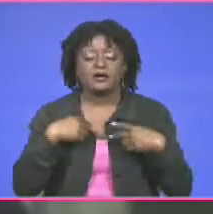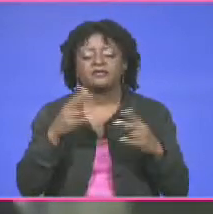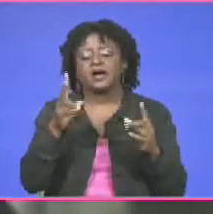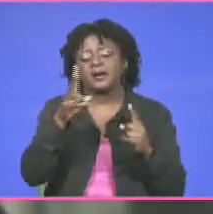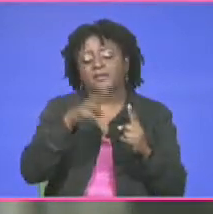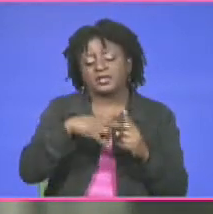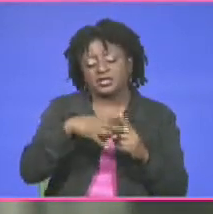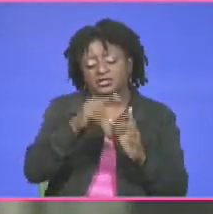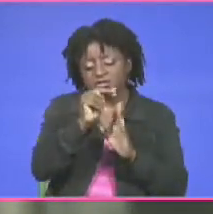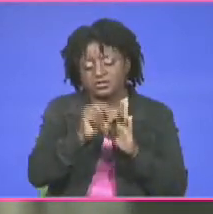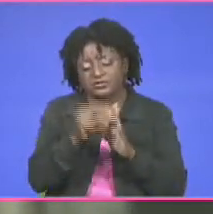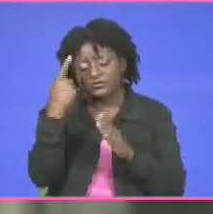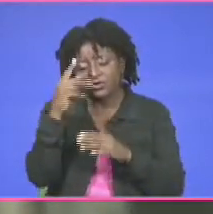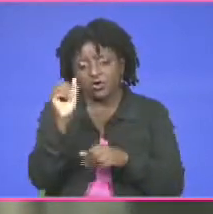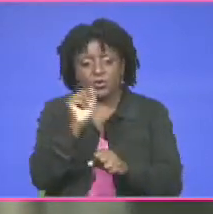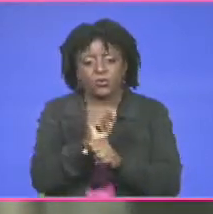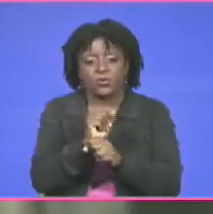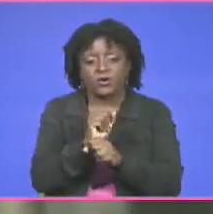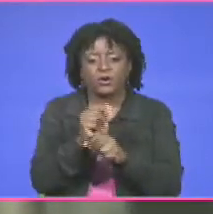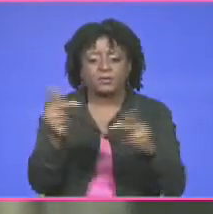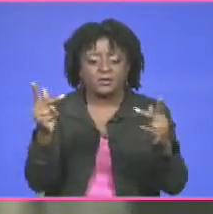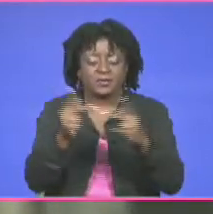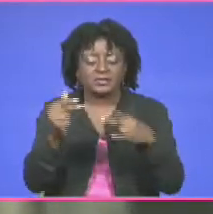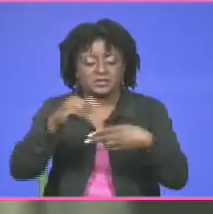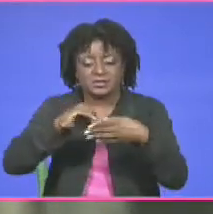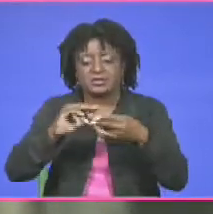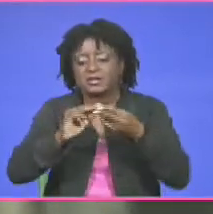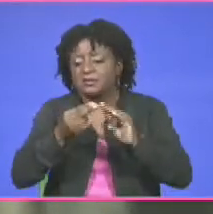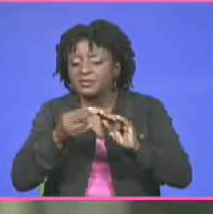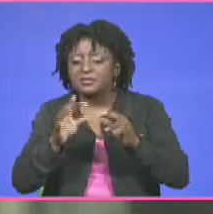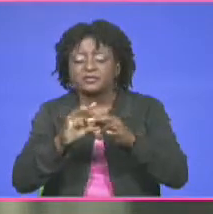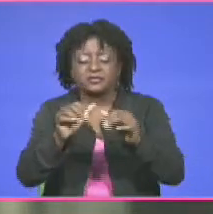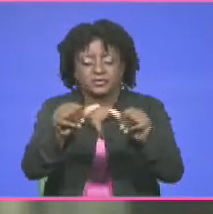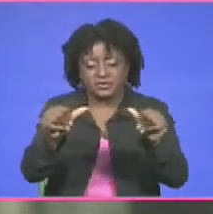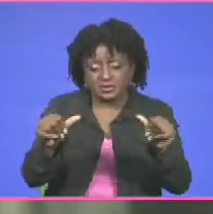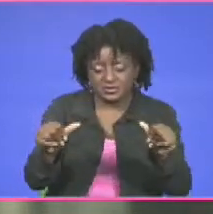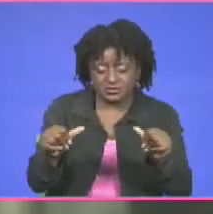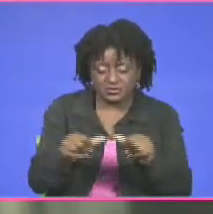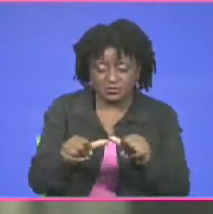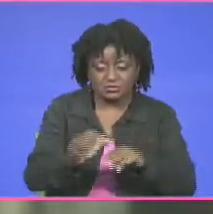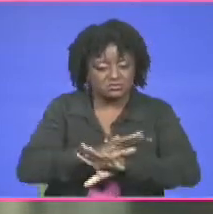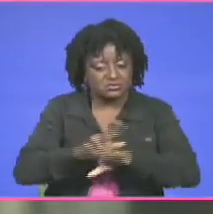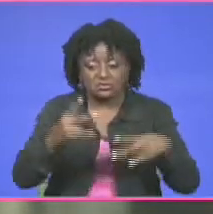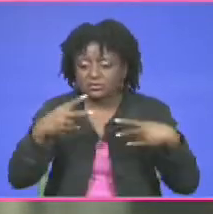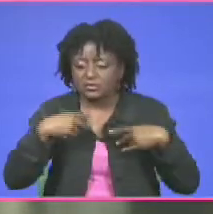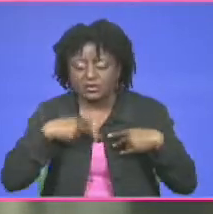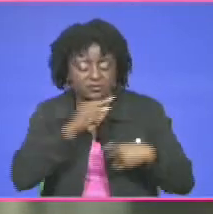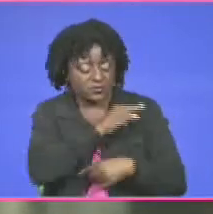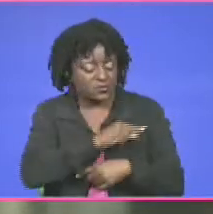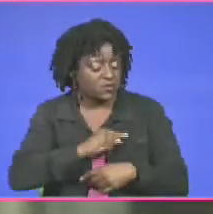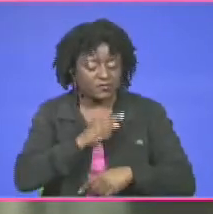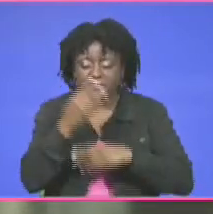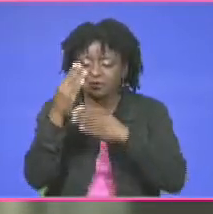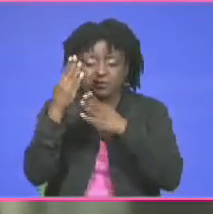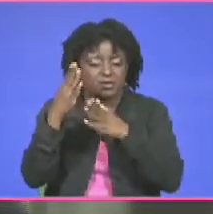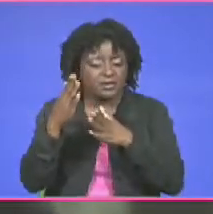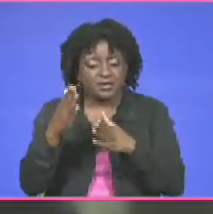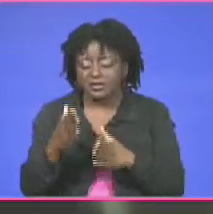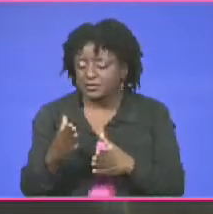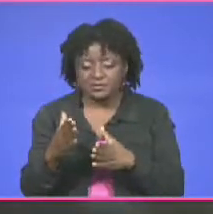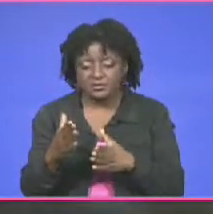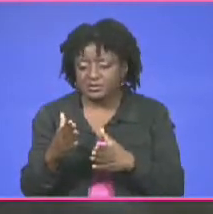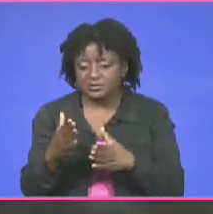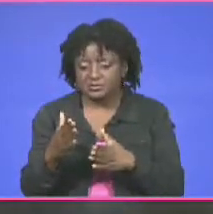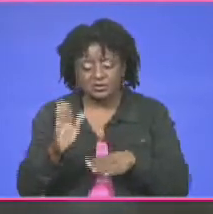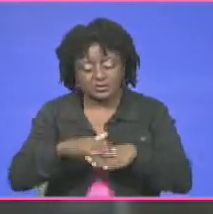for work permits in a number of areas, and we do not have qualified Bahamians on